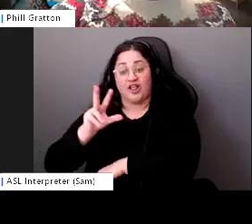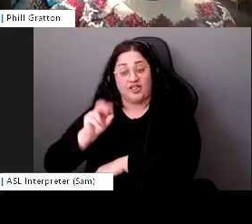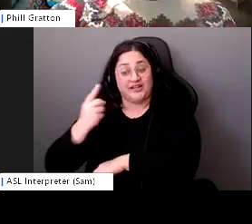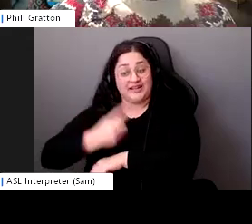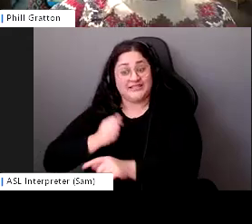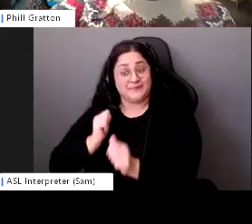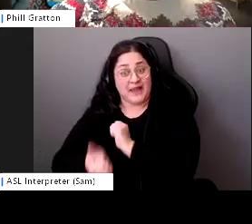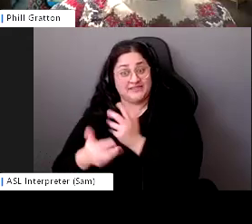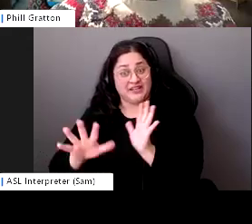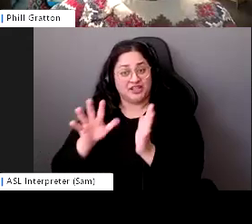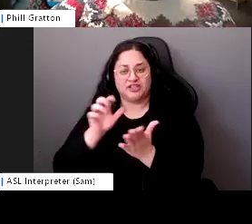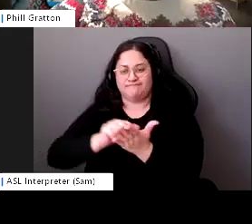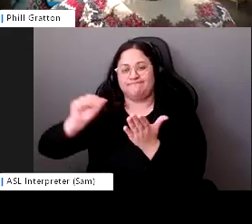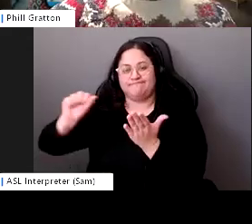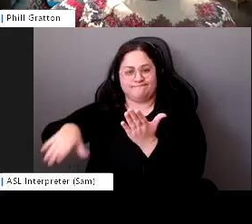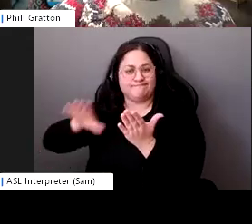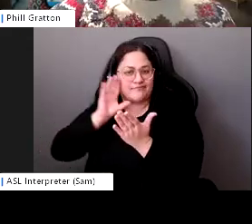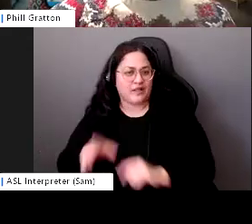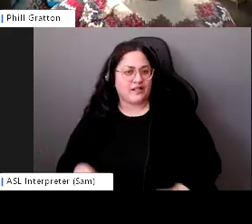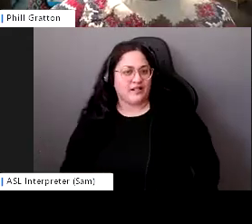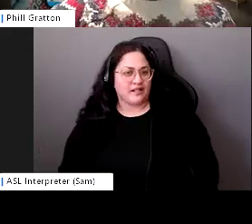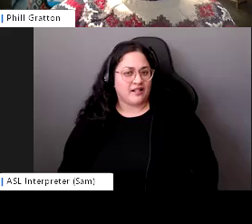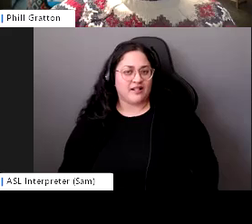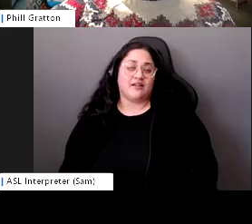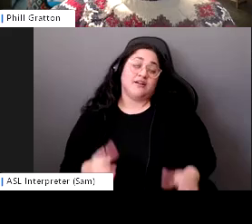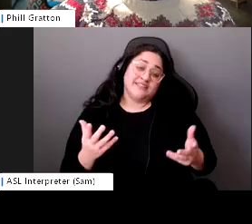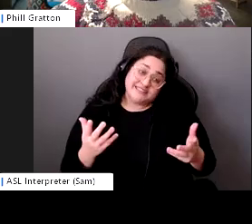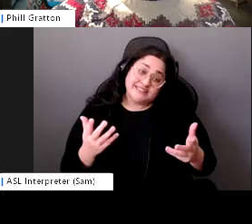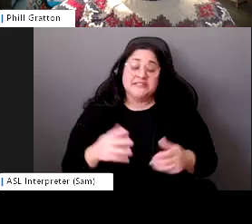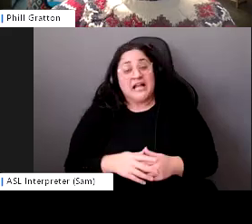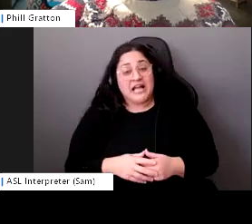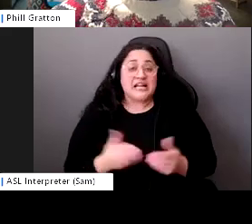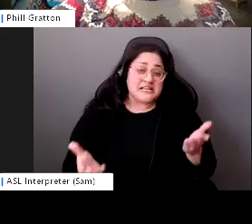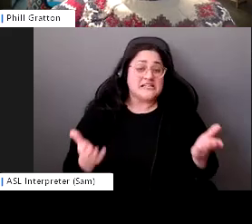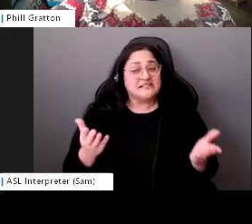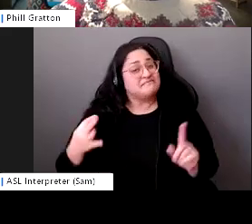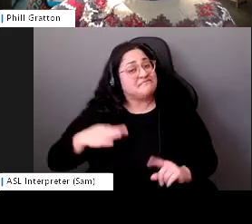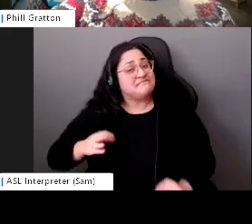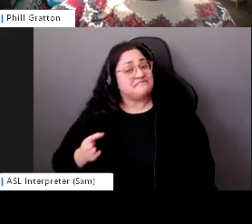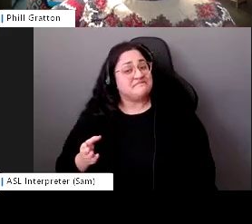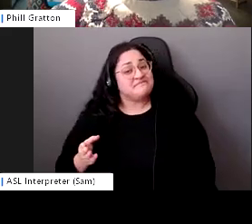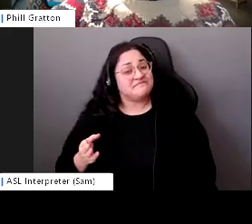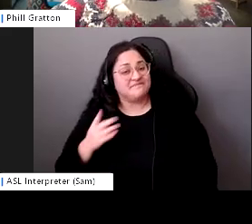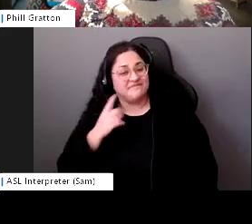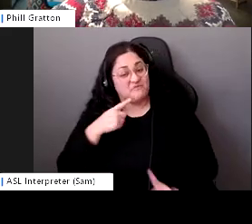else. But it is useful to be able to go back and see what you've looked up before, at least in the last month. The other thing that's